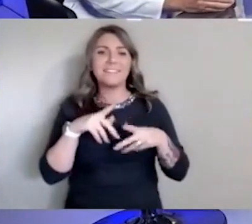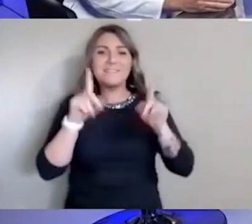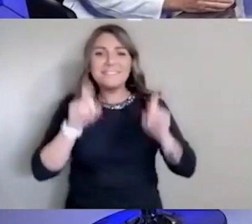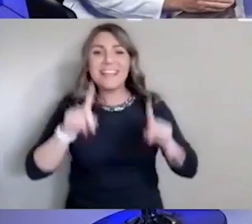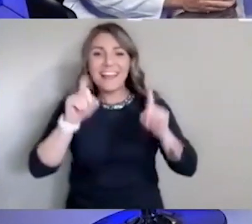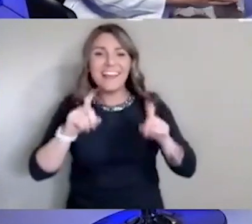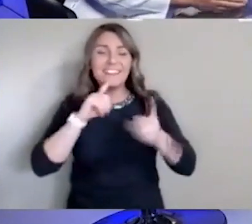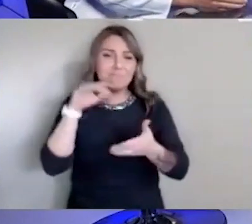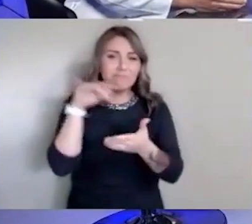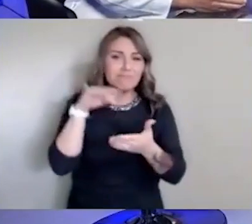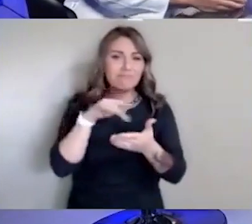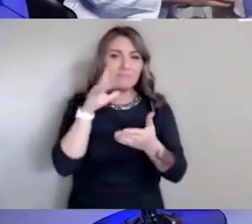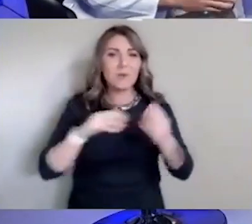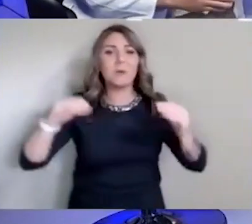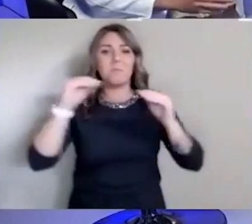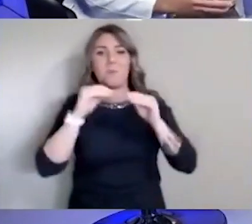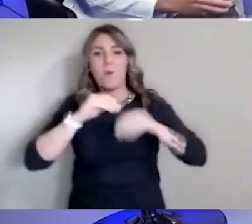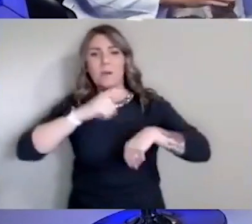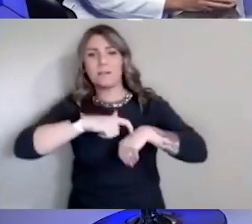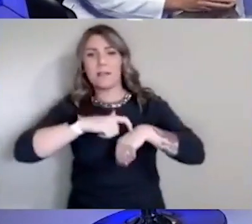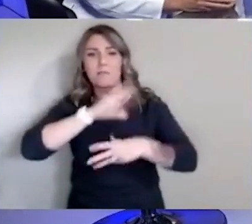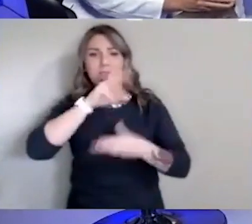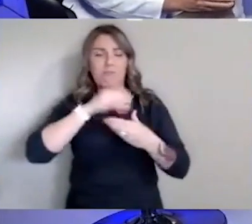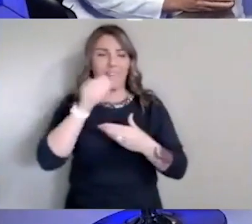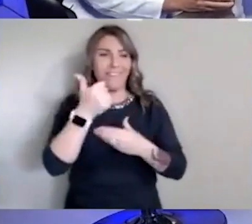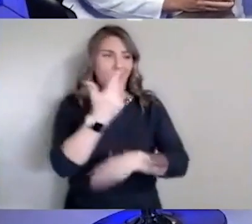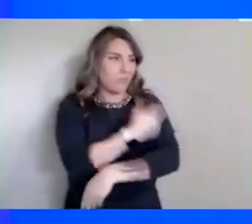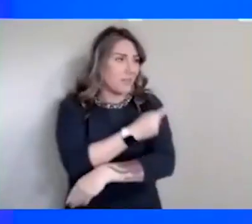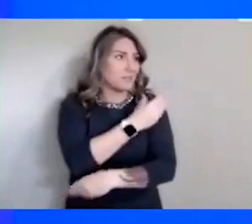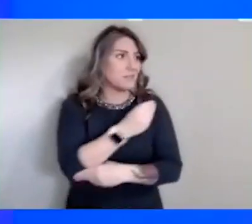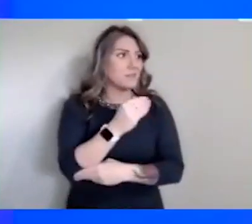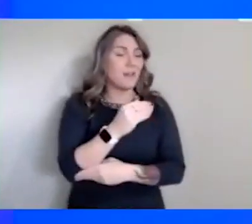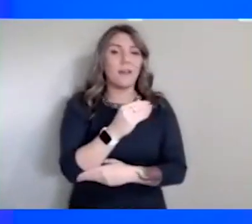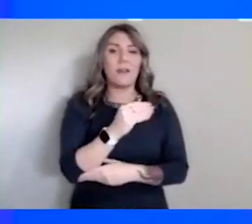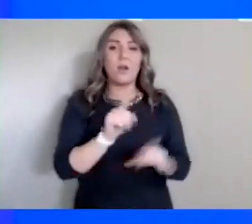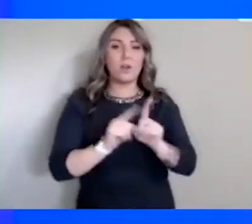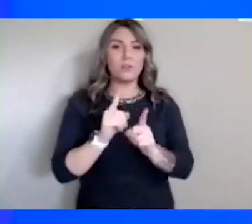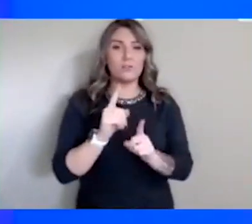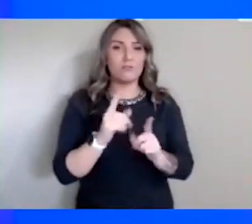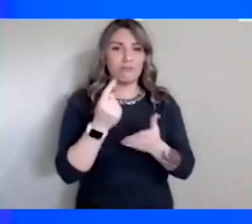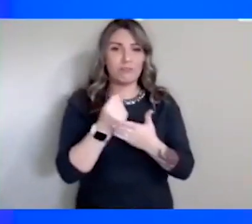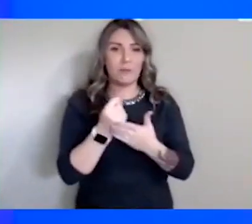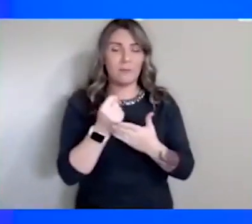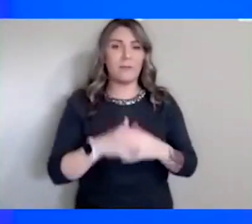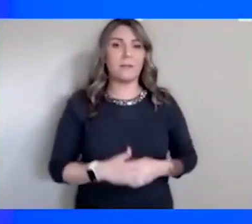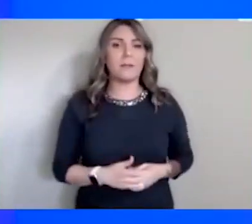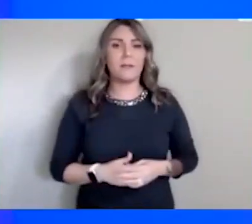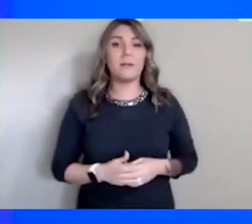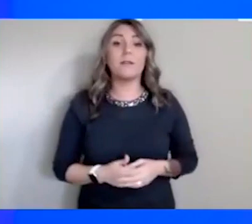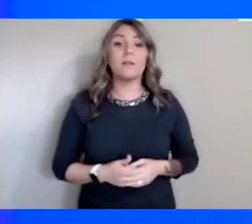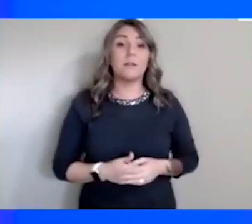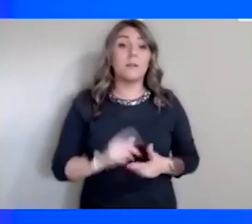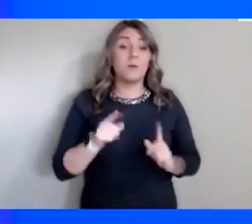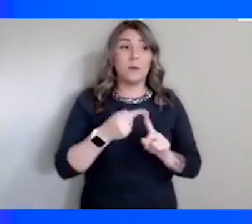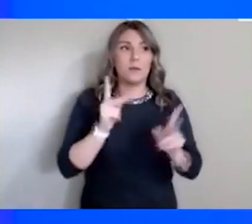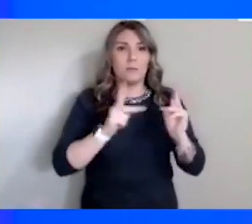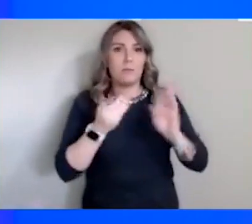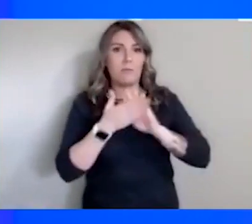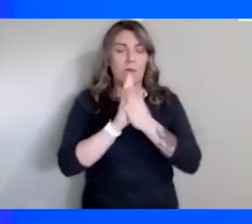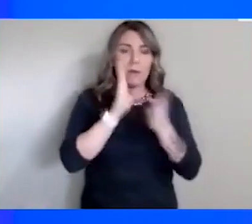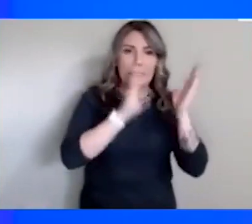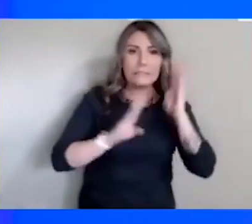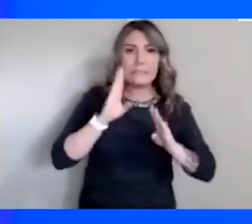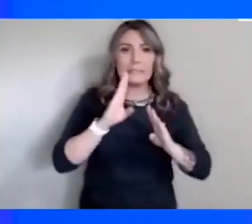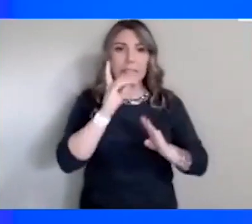includes for other vaccines, but also for treatment. Just as people are getting weary of this whole thing. People aren't getting